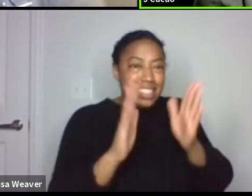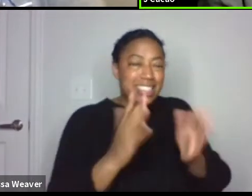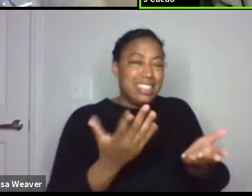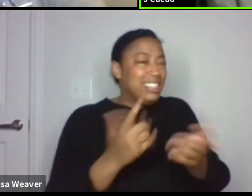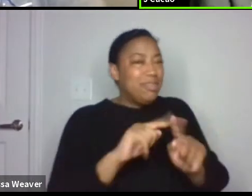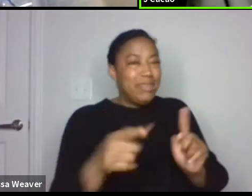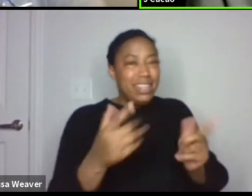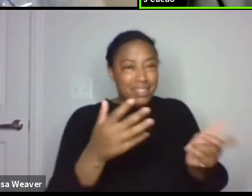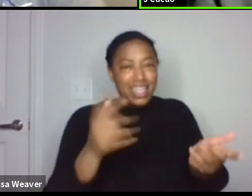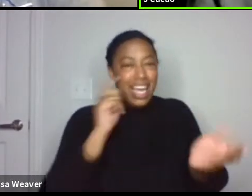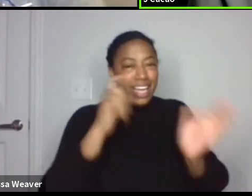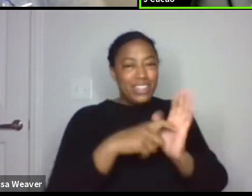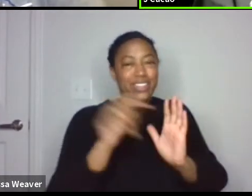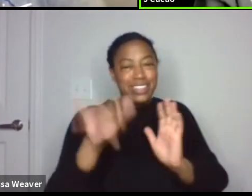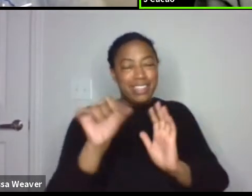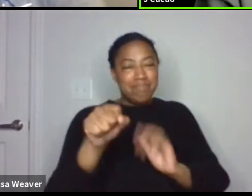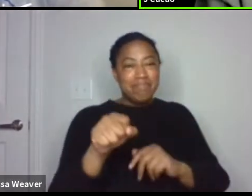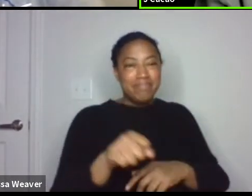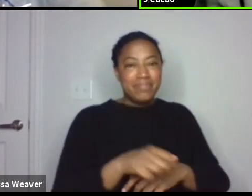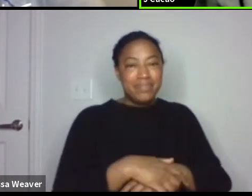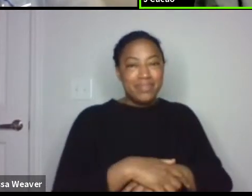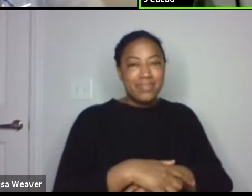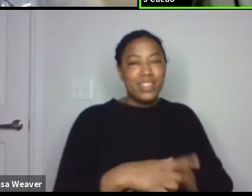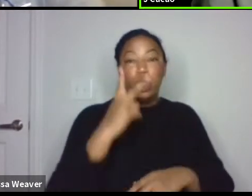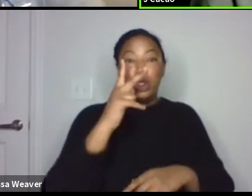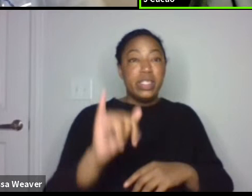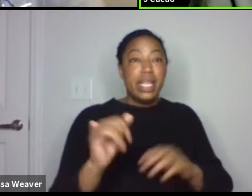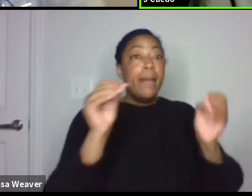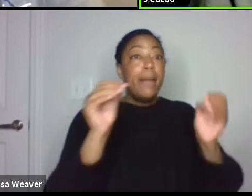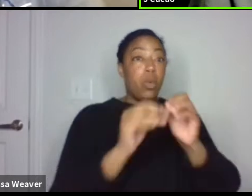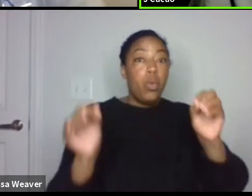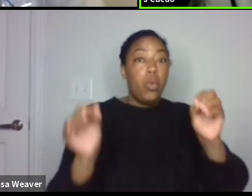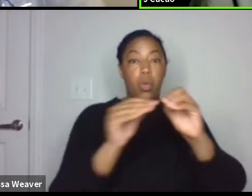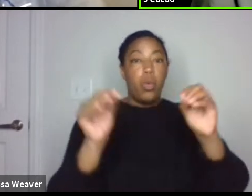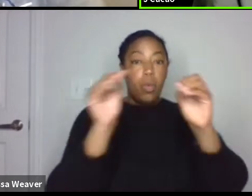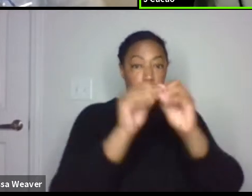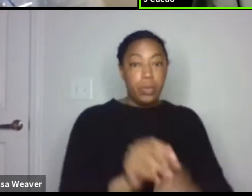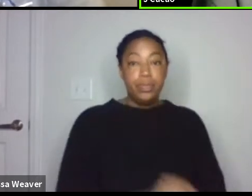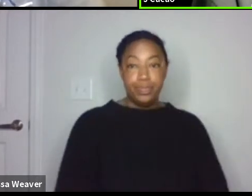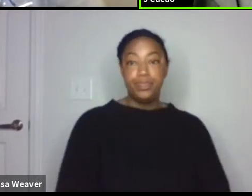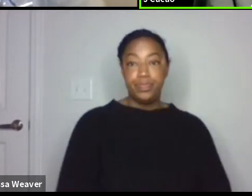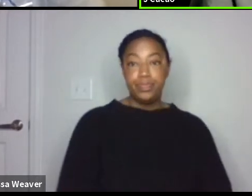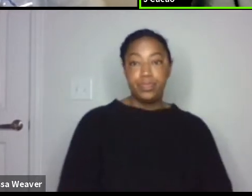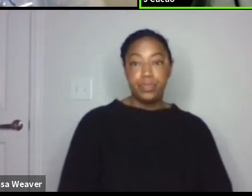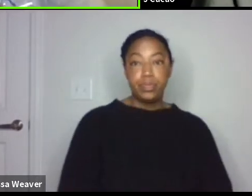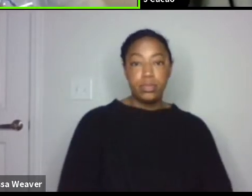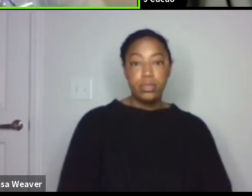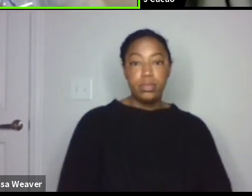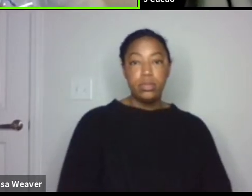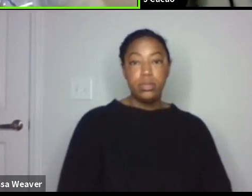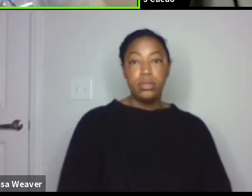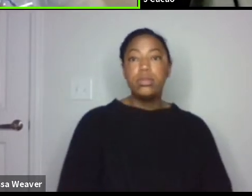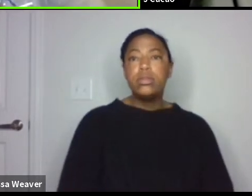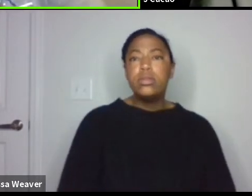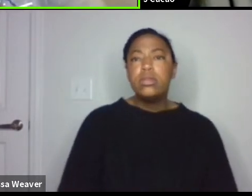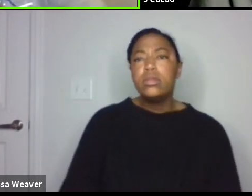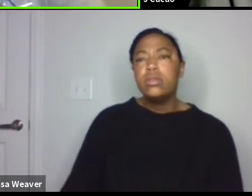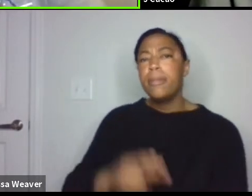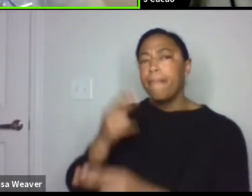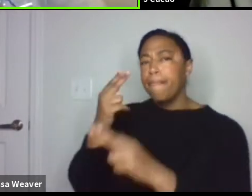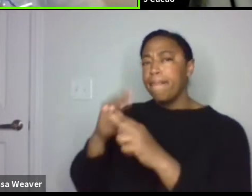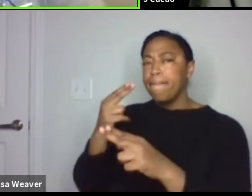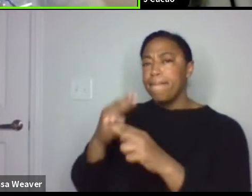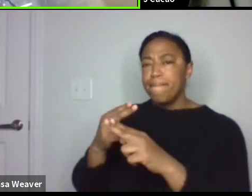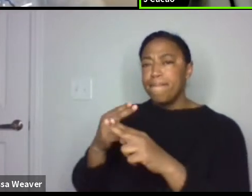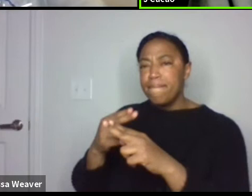yeah, I noticed that. Yeah, I mean, and you're seeing that more and more. You know what I'm saying? You're seeing a lot of that more and more. The name of the hip hop